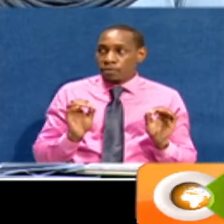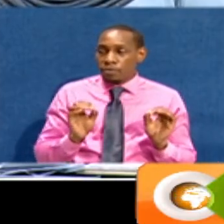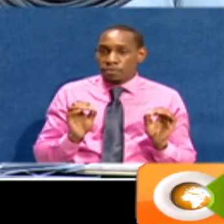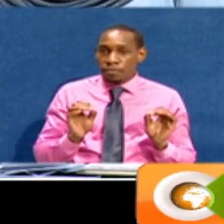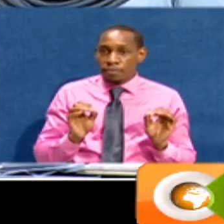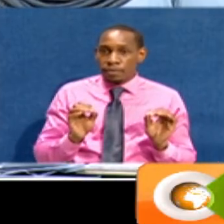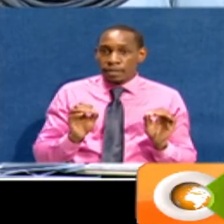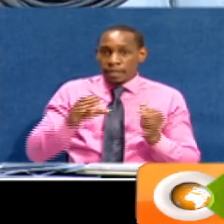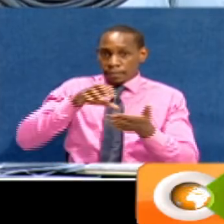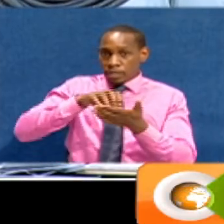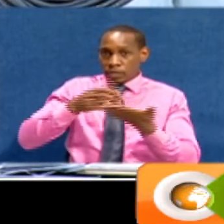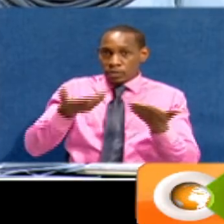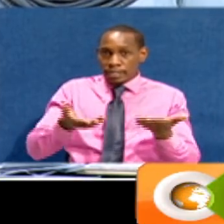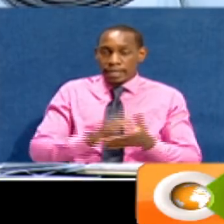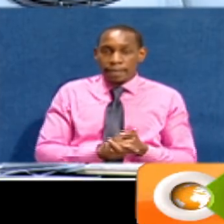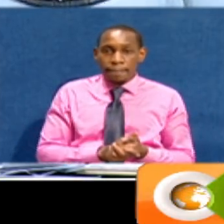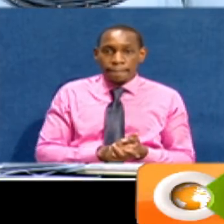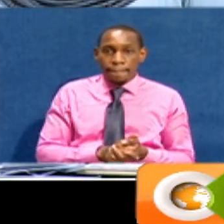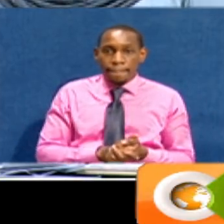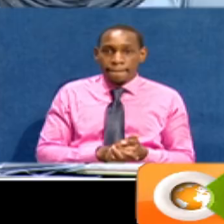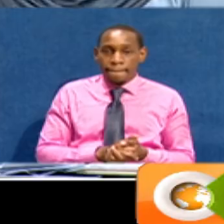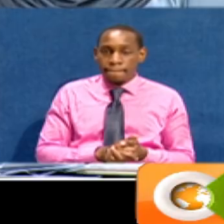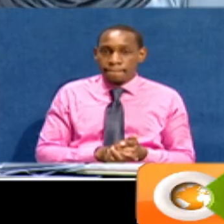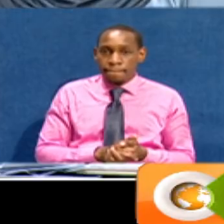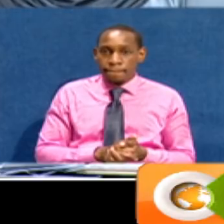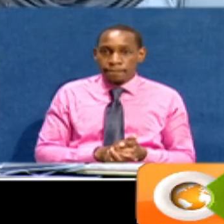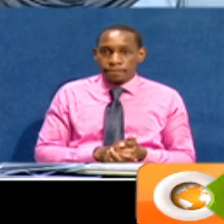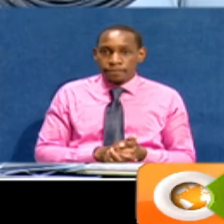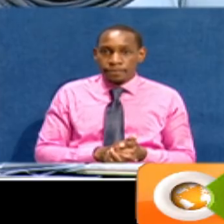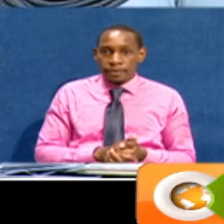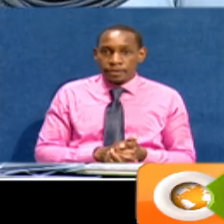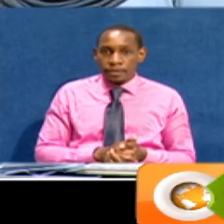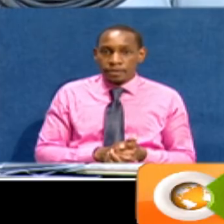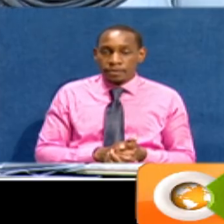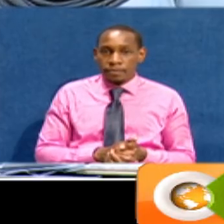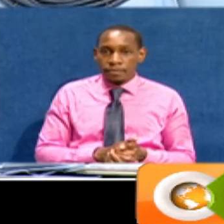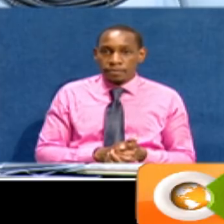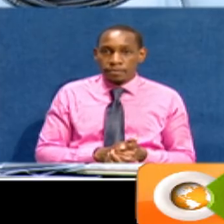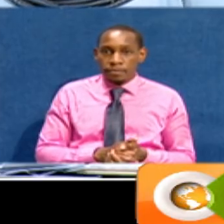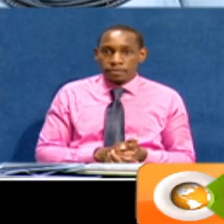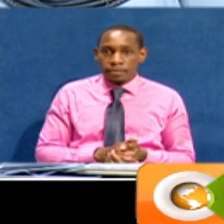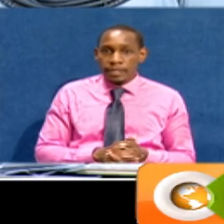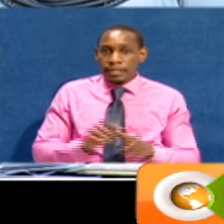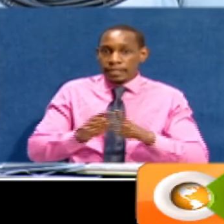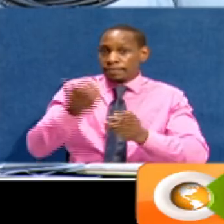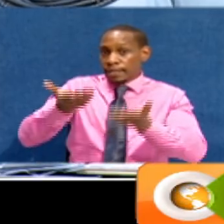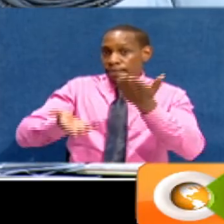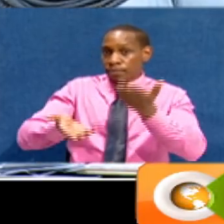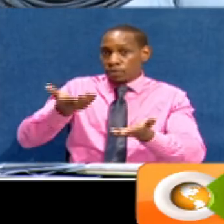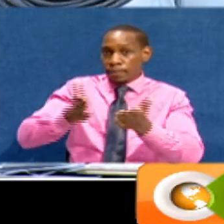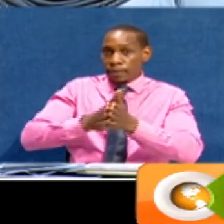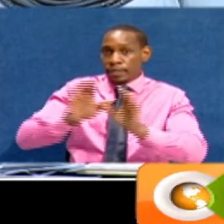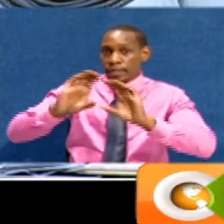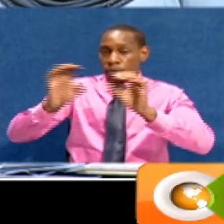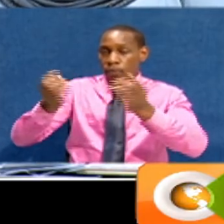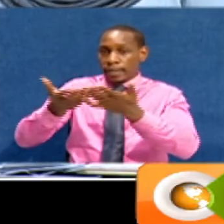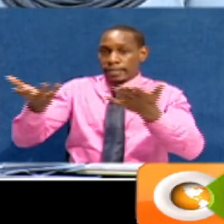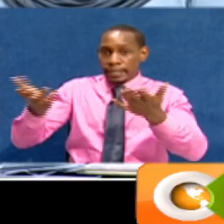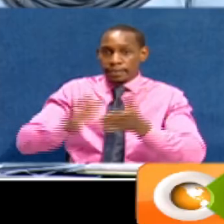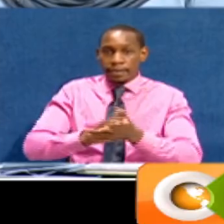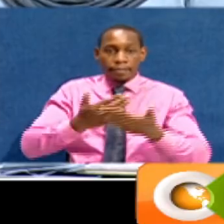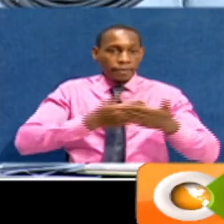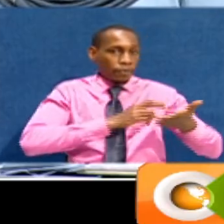as it stands to be able to give all these countries in the world that are able to afford the virus, the vaccines. Then you compare it with the rest of the world.